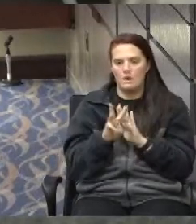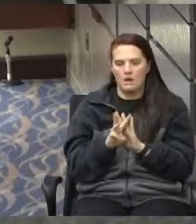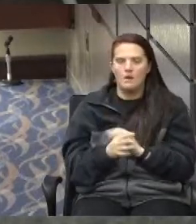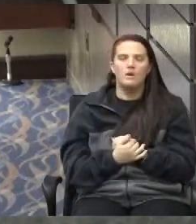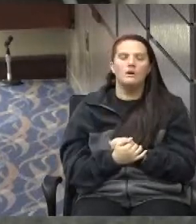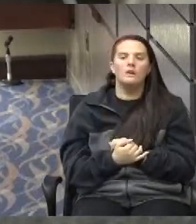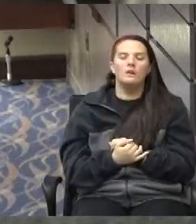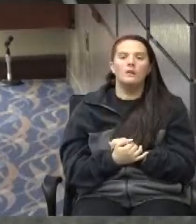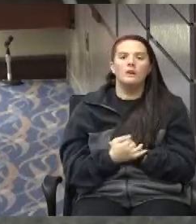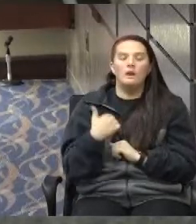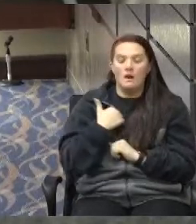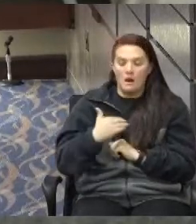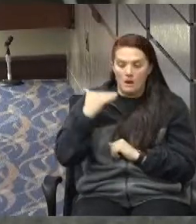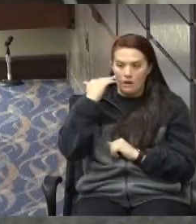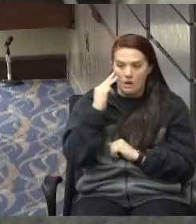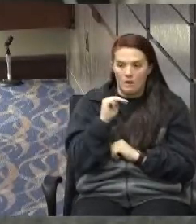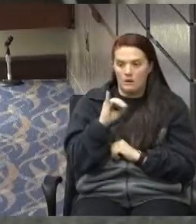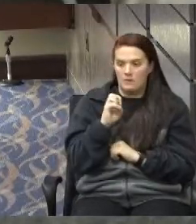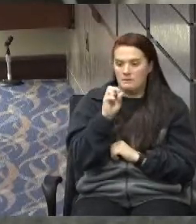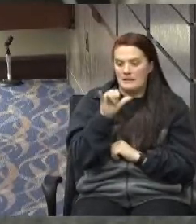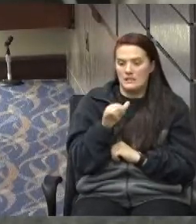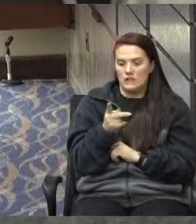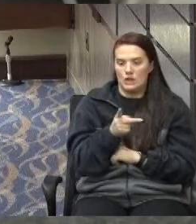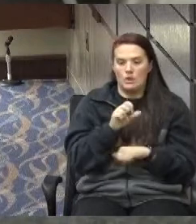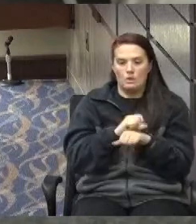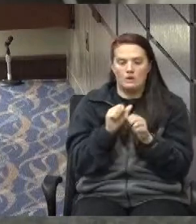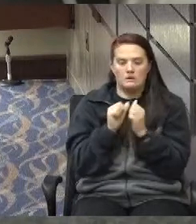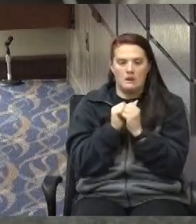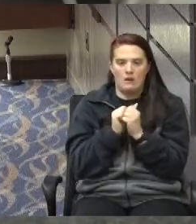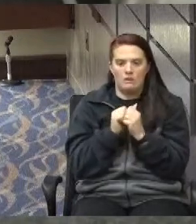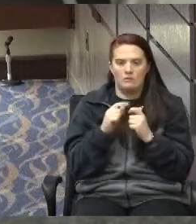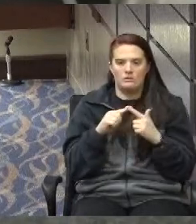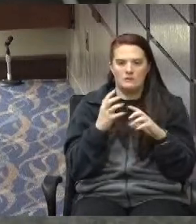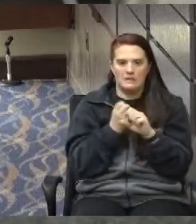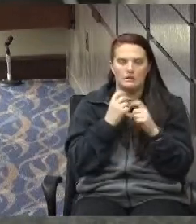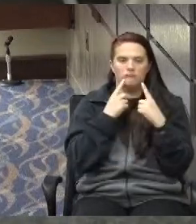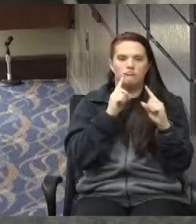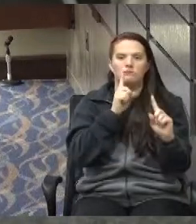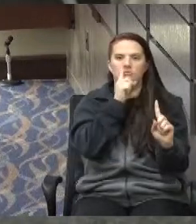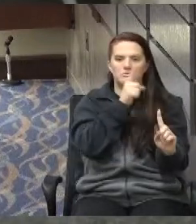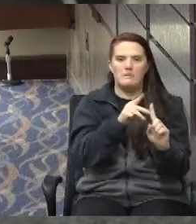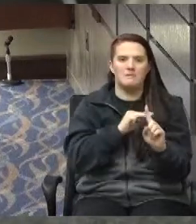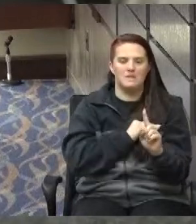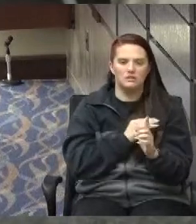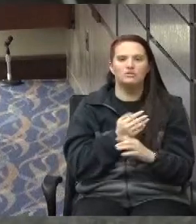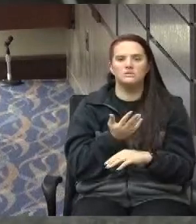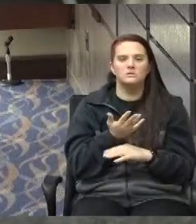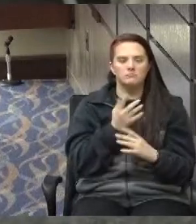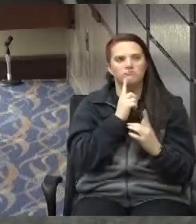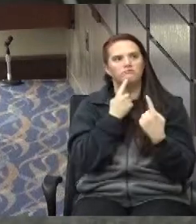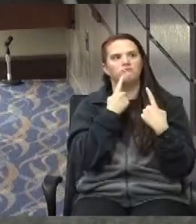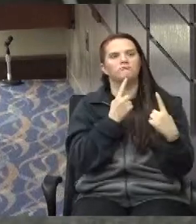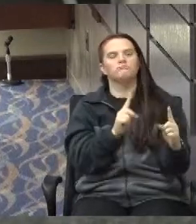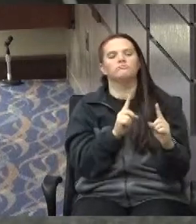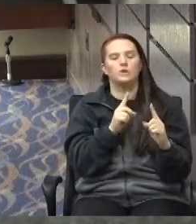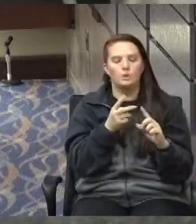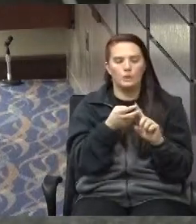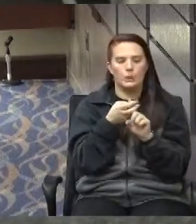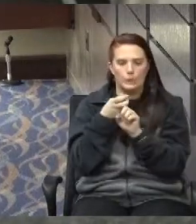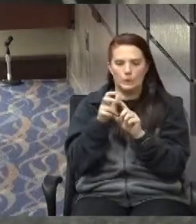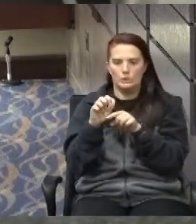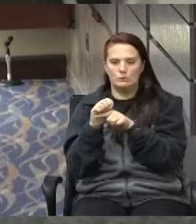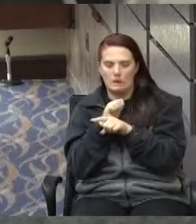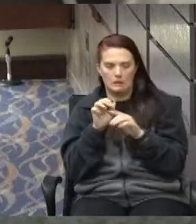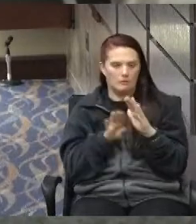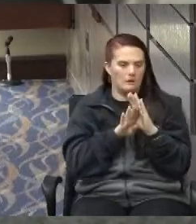And I know that Missy and you will work together to get to your mission here that says to recruit, train, develop, and retain